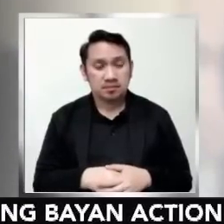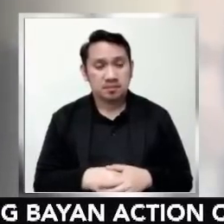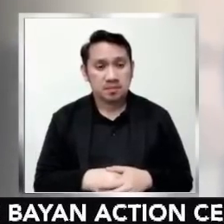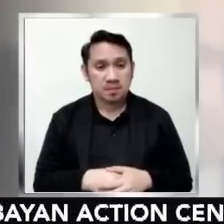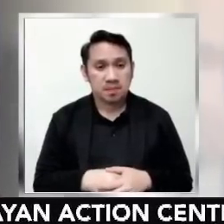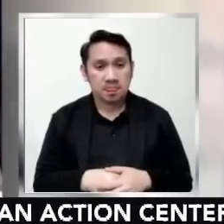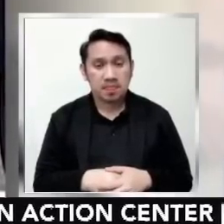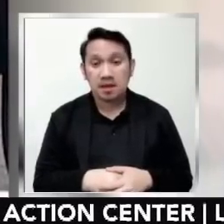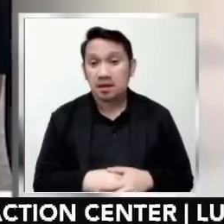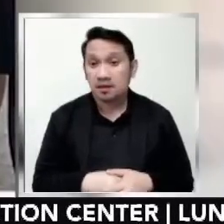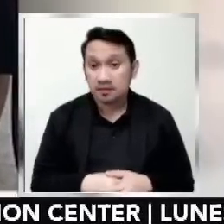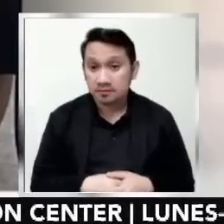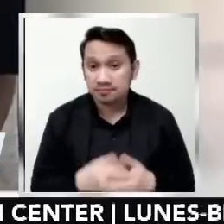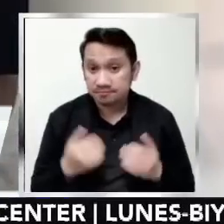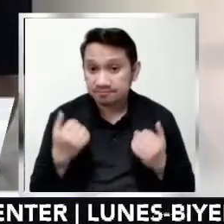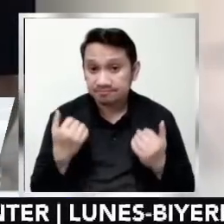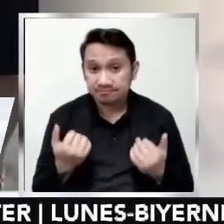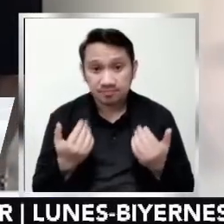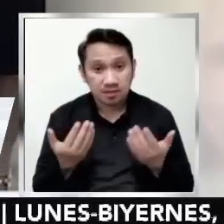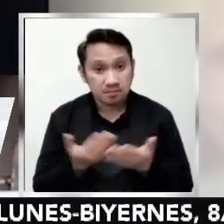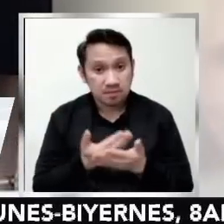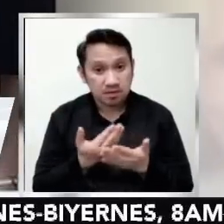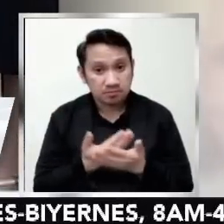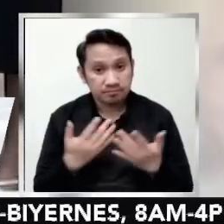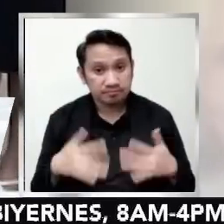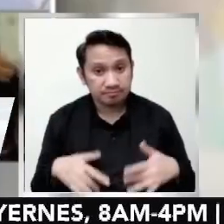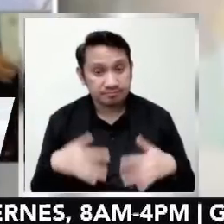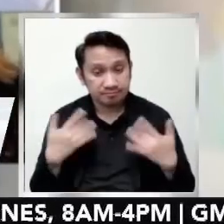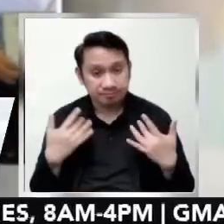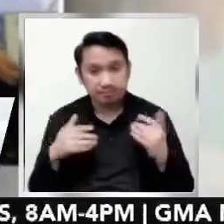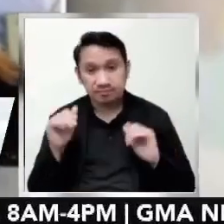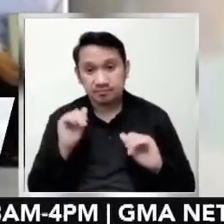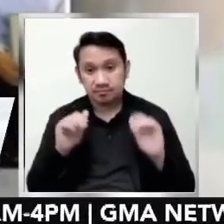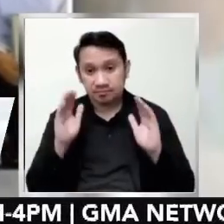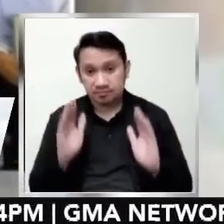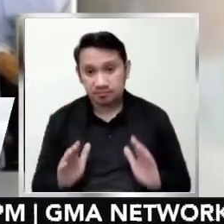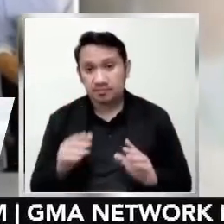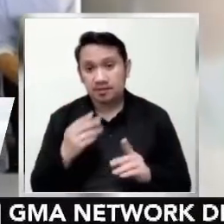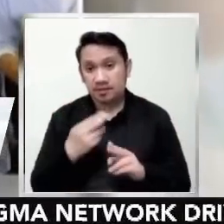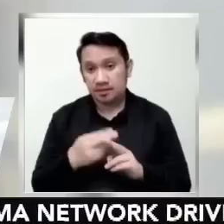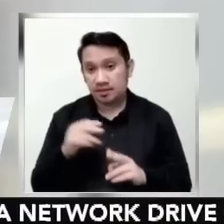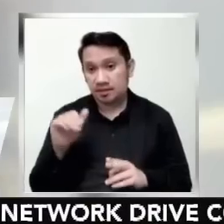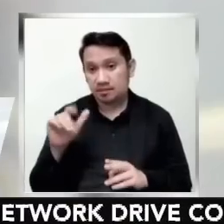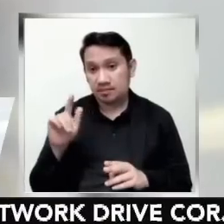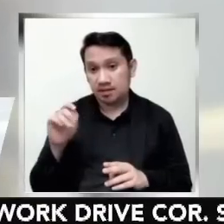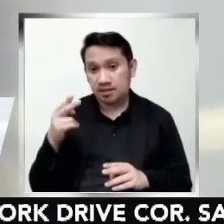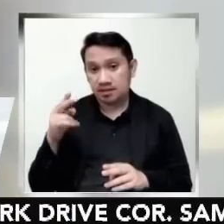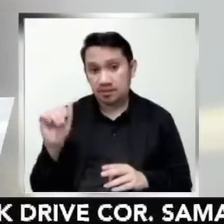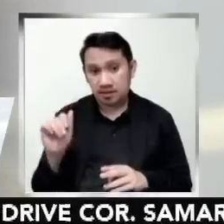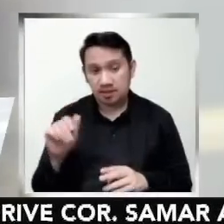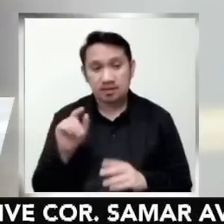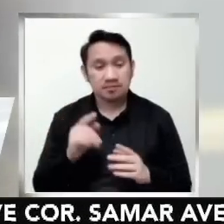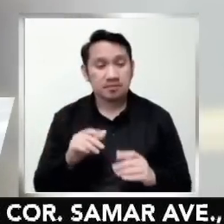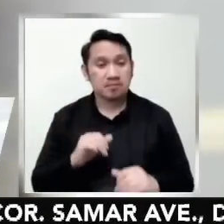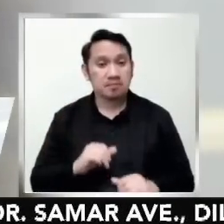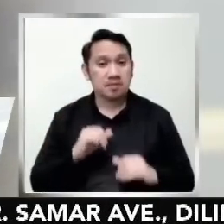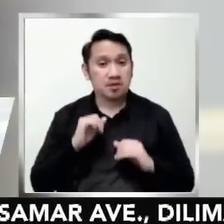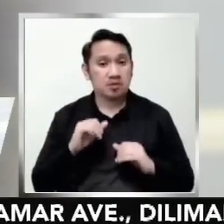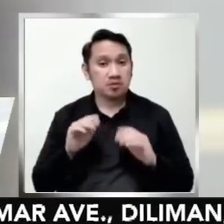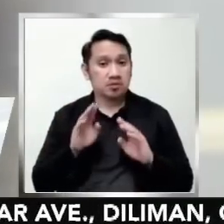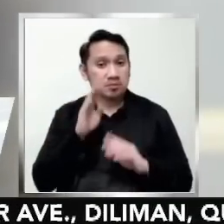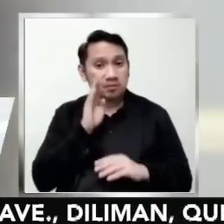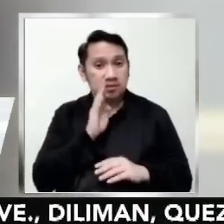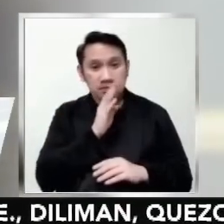It's officially the start of another chapter for Sparkle artist Althea Ablan. Kasama si Althea sa Proud Batch 2023 Senior High